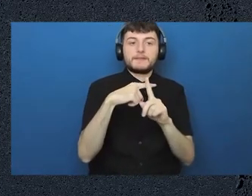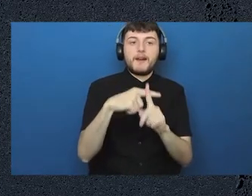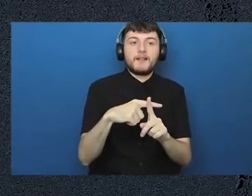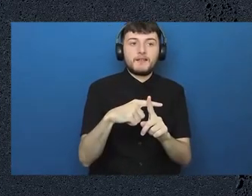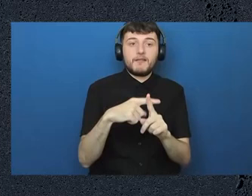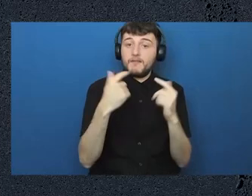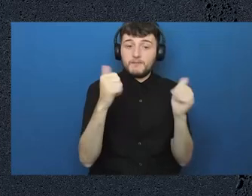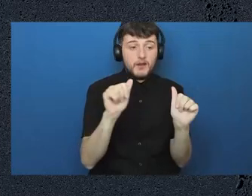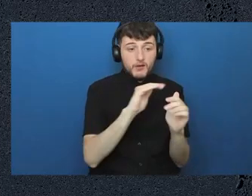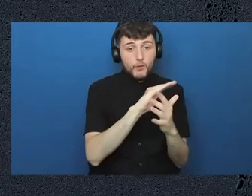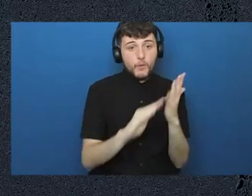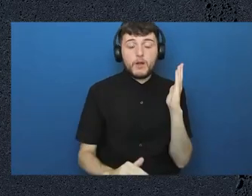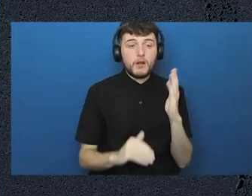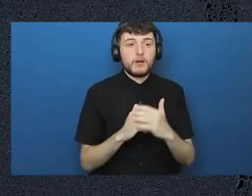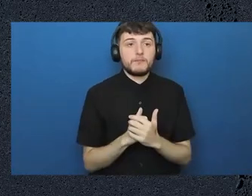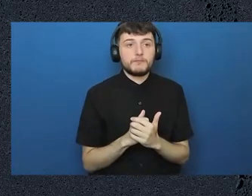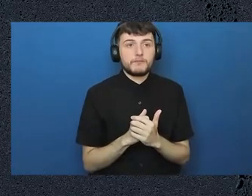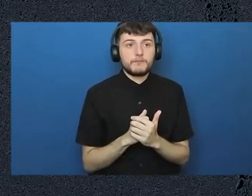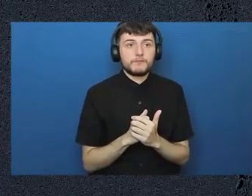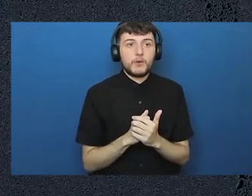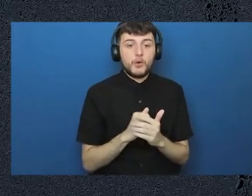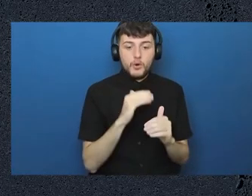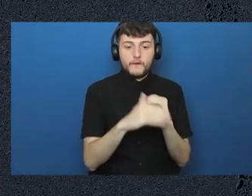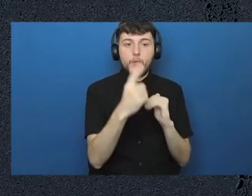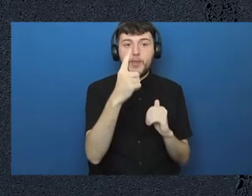than 1,000 applications,